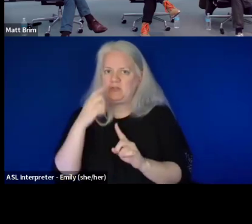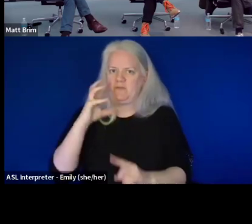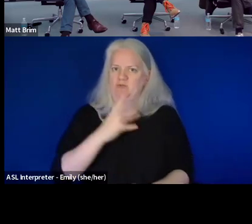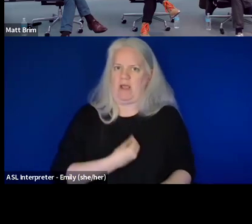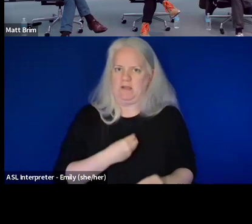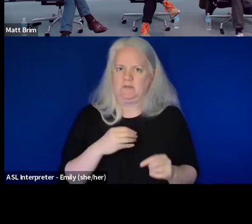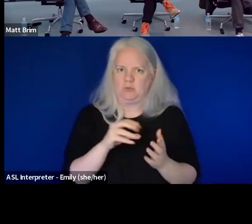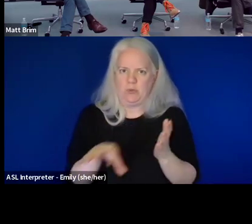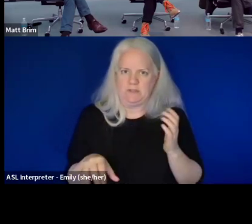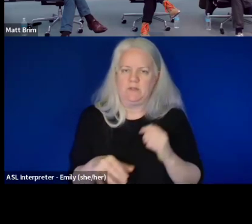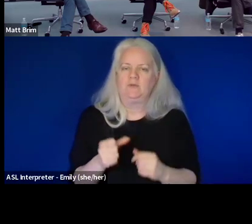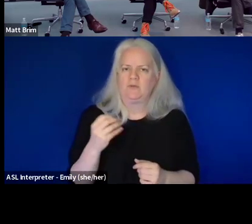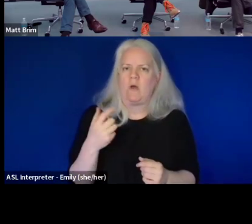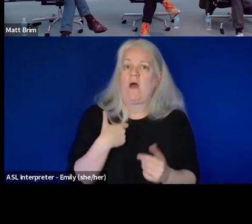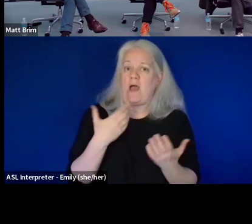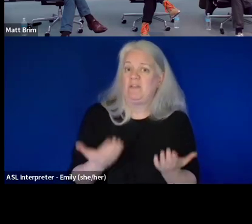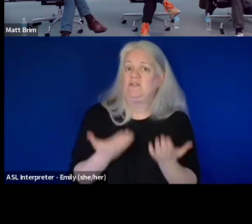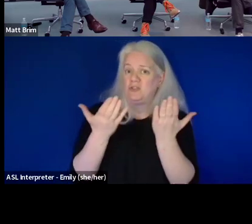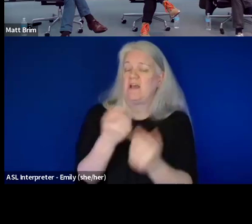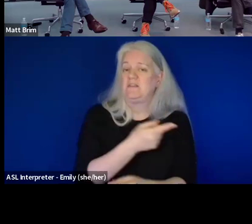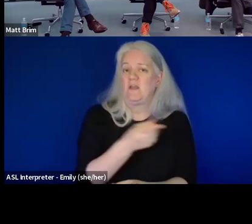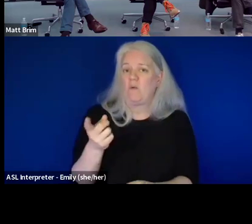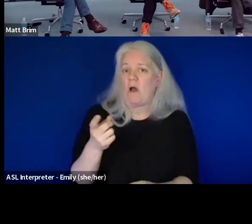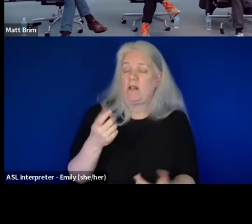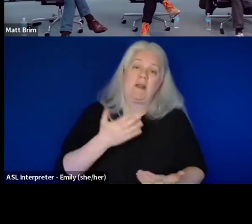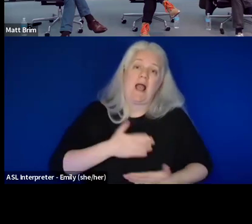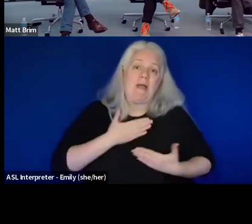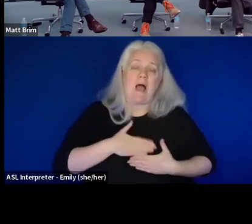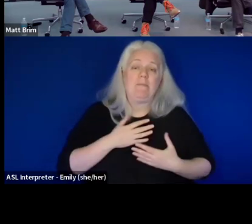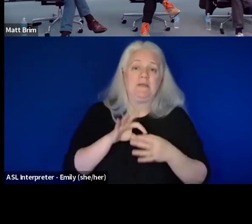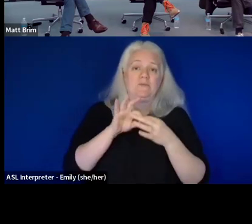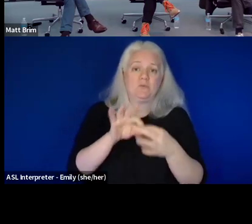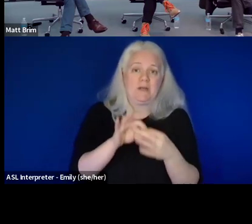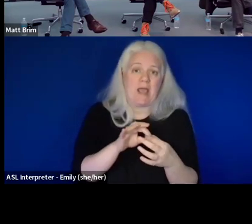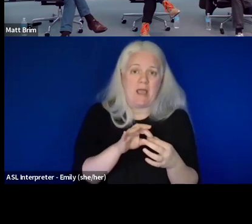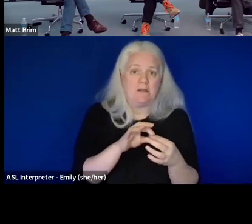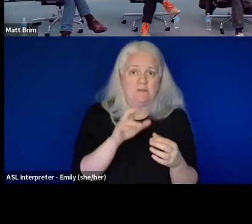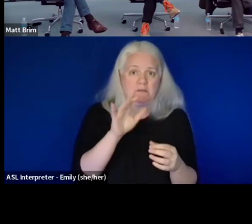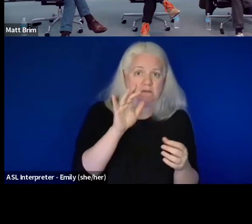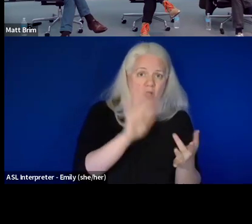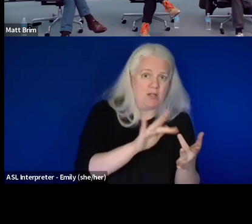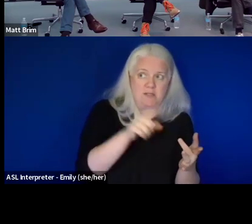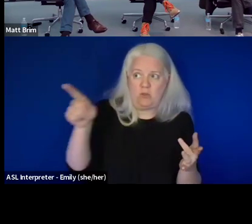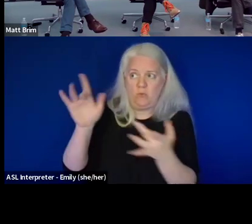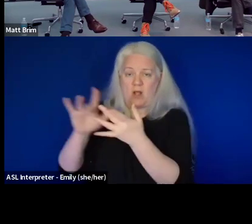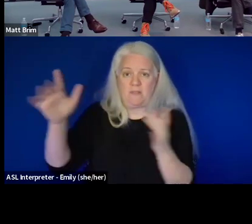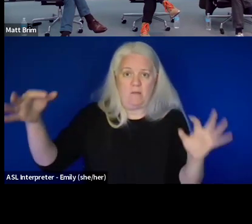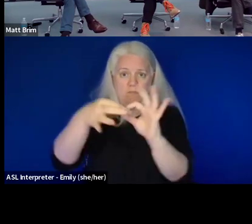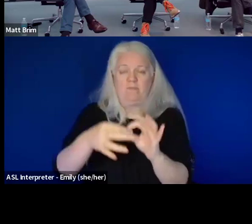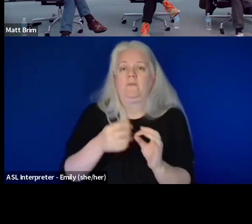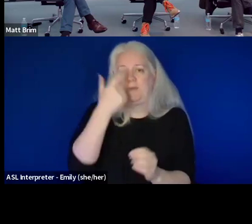students. So I really suggest that y'all, I'm happy to connect because I've been working with them for the past year. I just designed, so